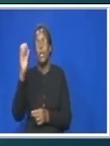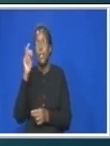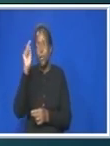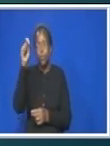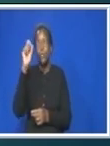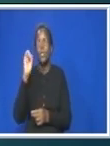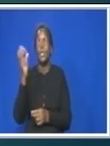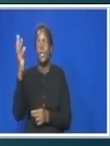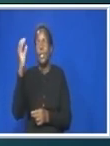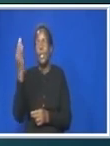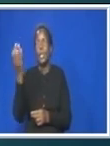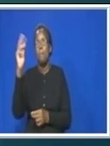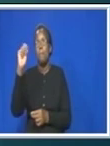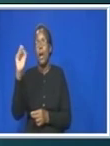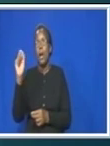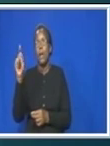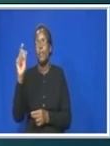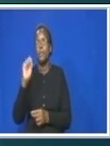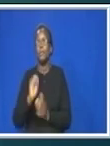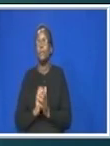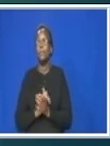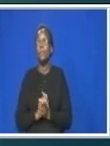allocated 3 marks.